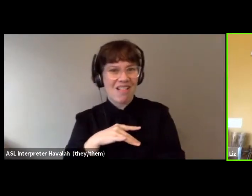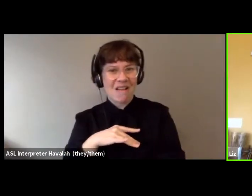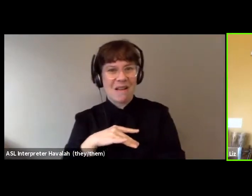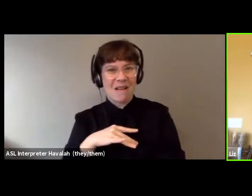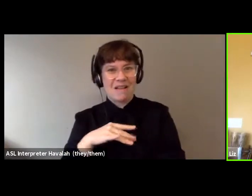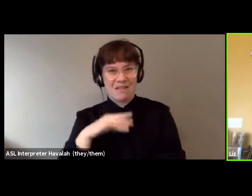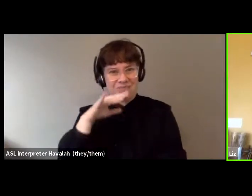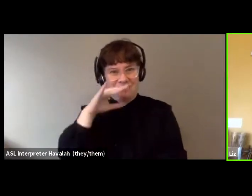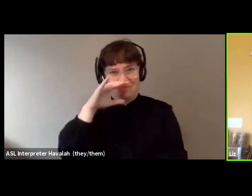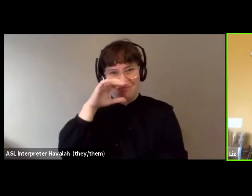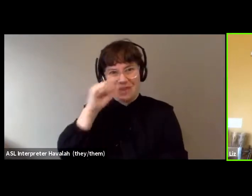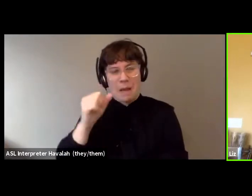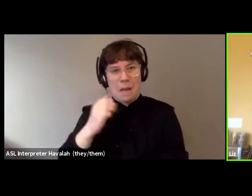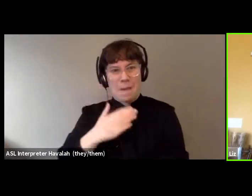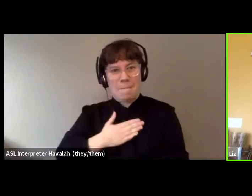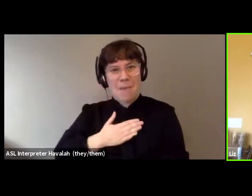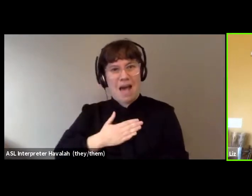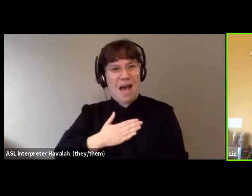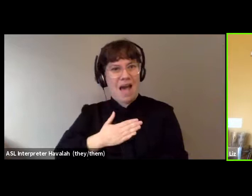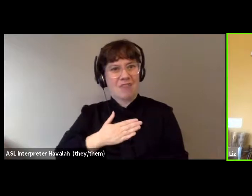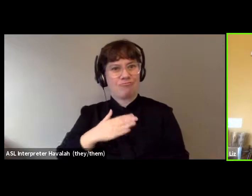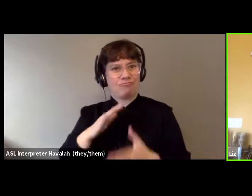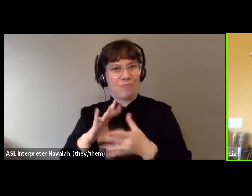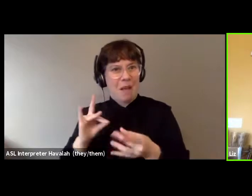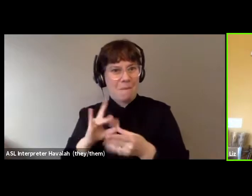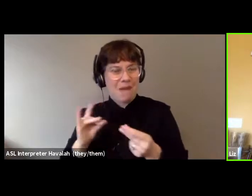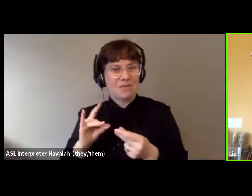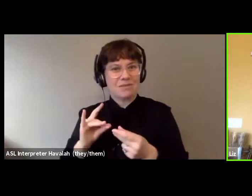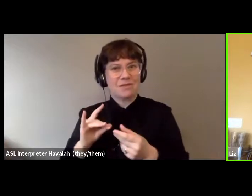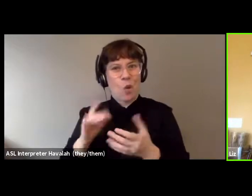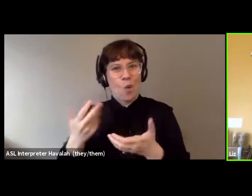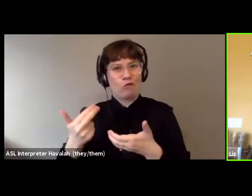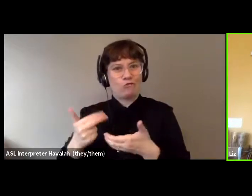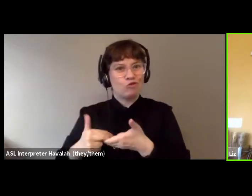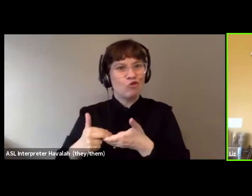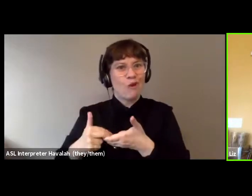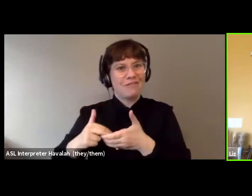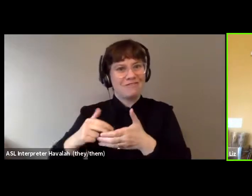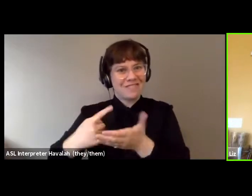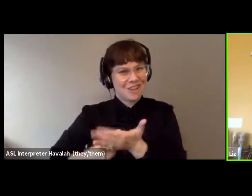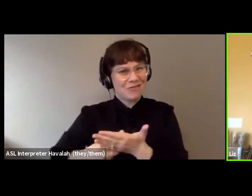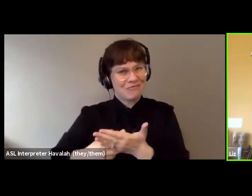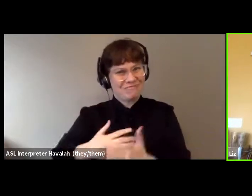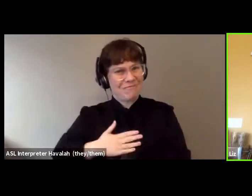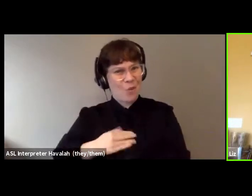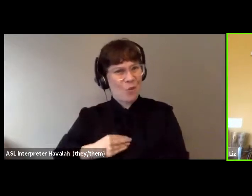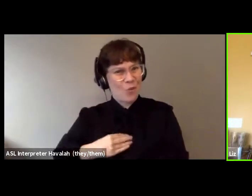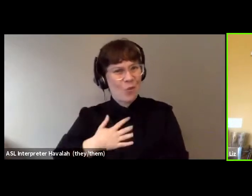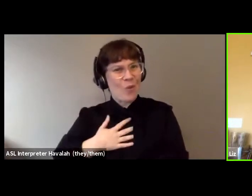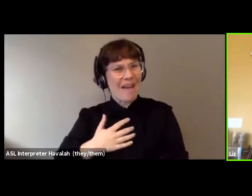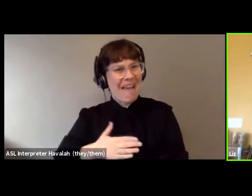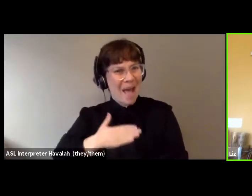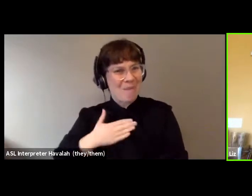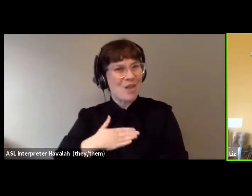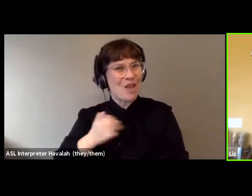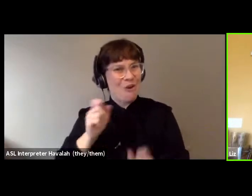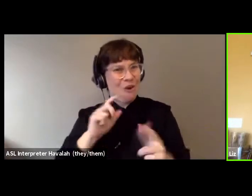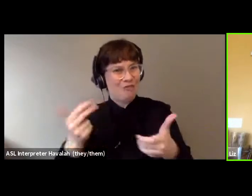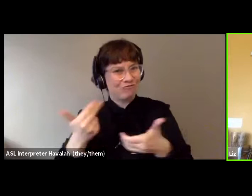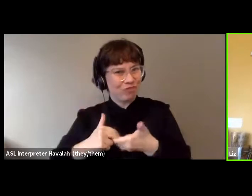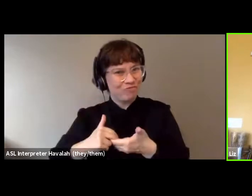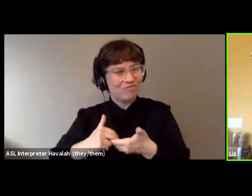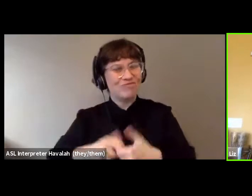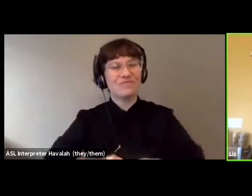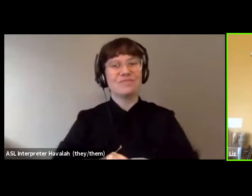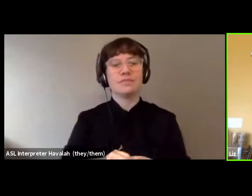to say or kind of want to join in this discussion. So I'm super happy that you all joined. I